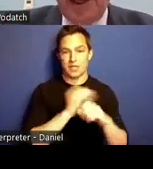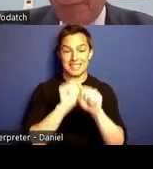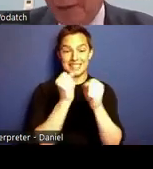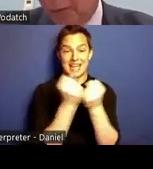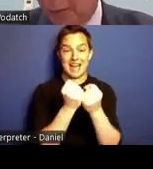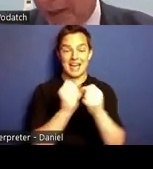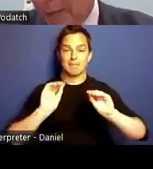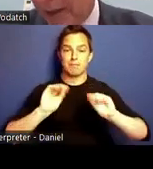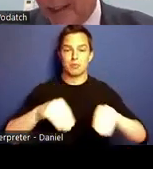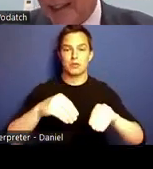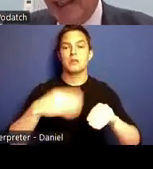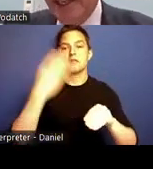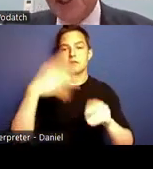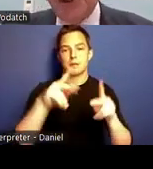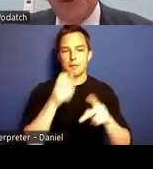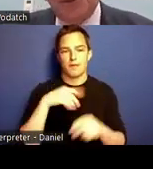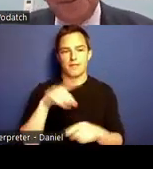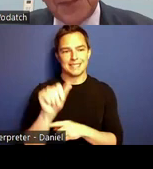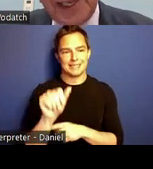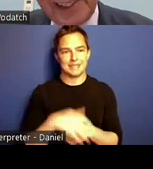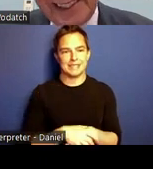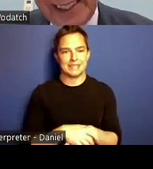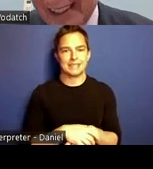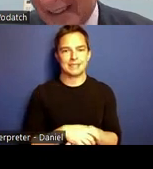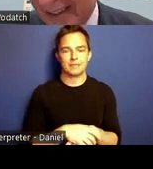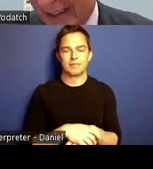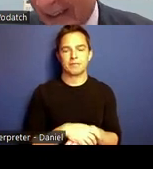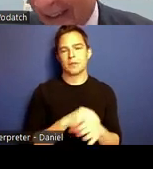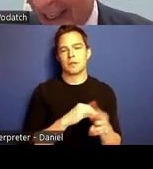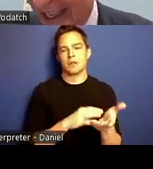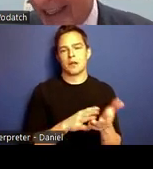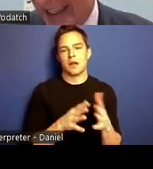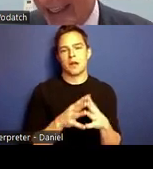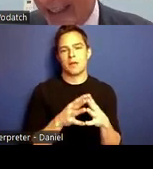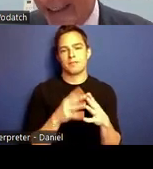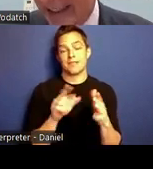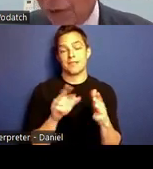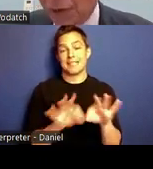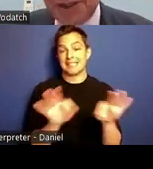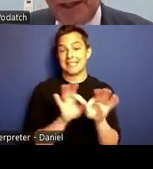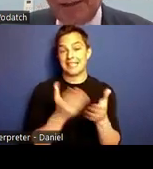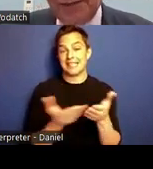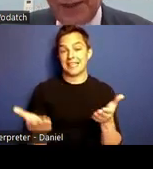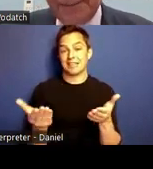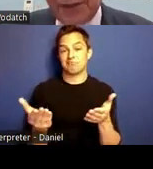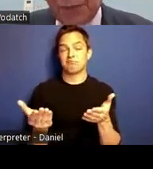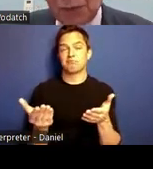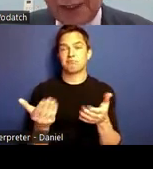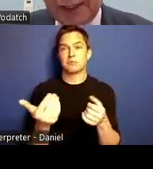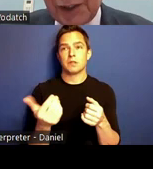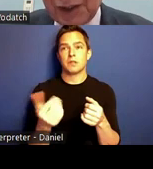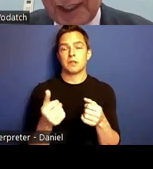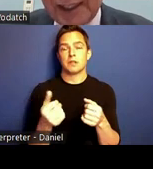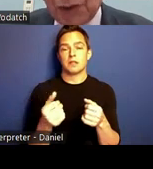in the way of people with disabilities. And so I think that the key thing in terms of the